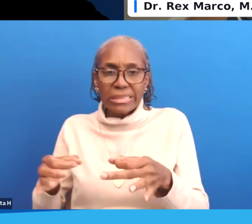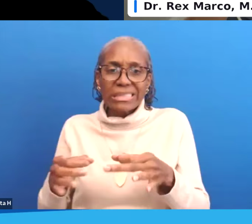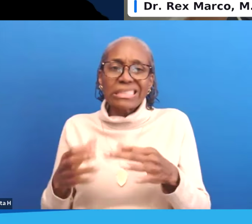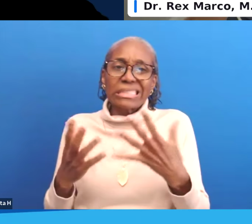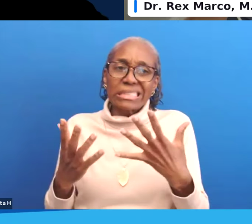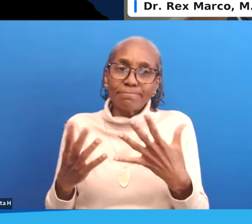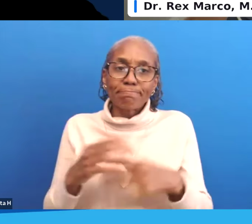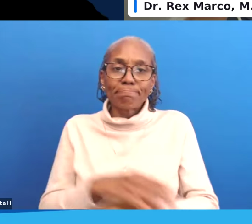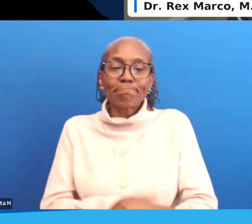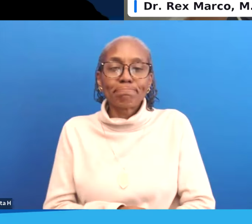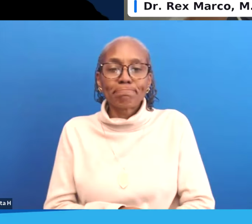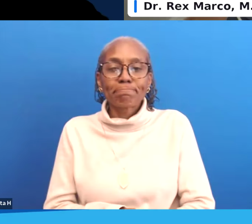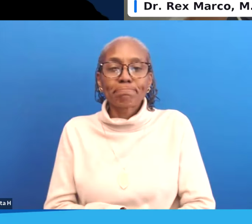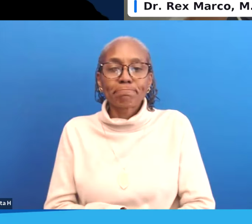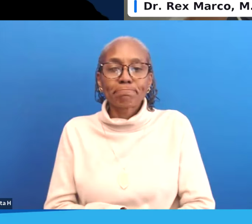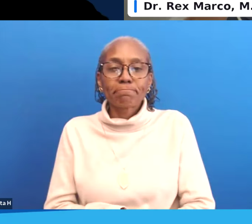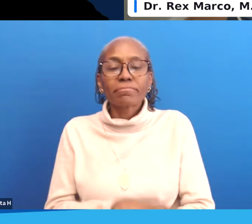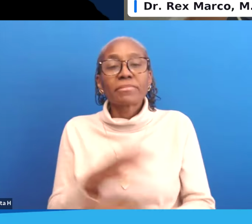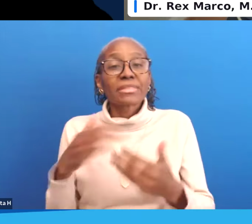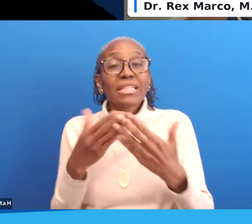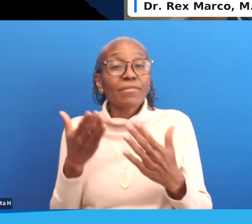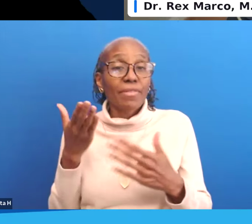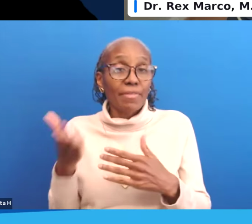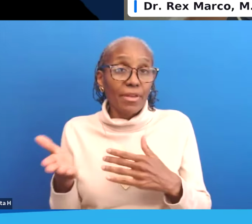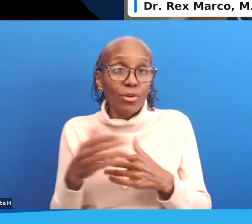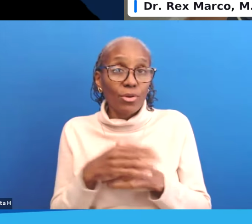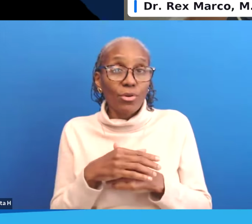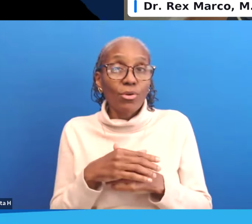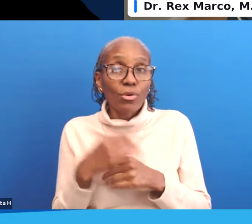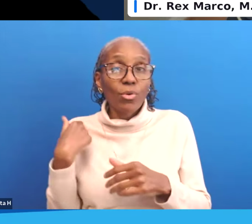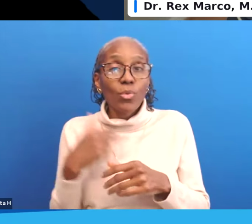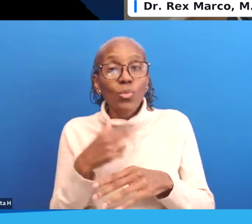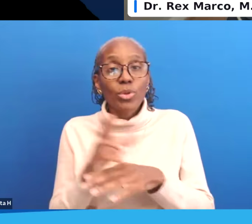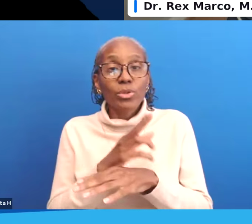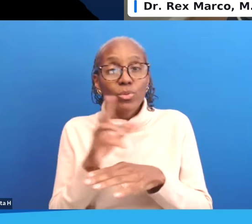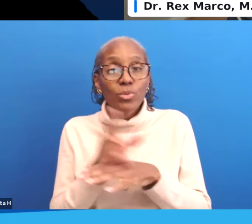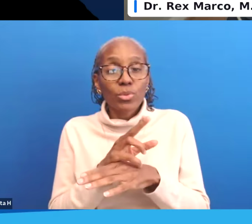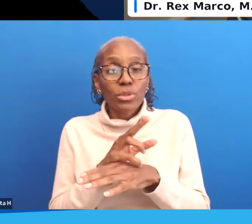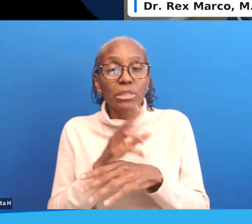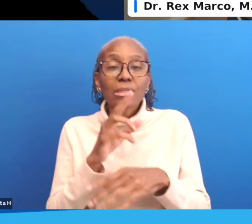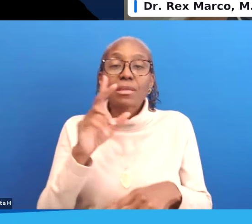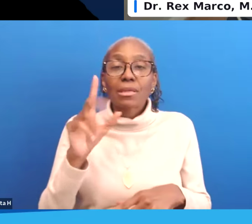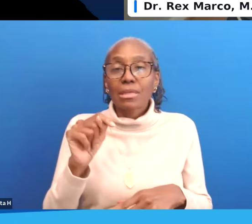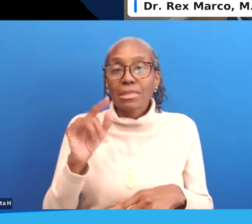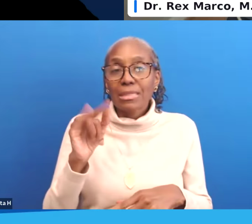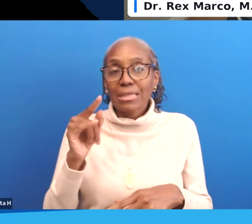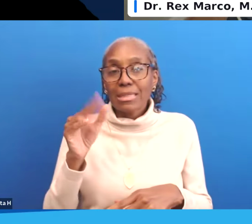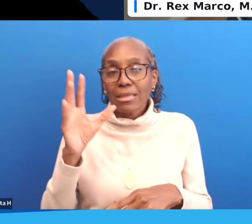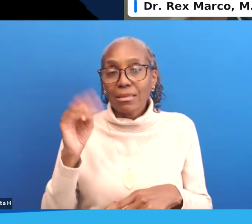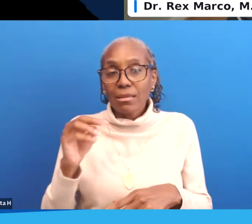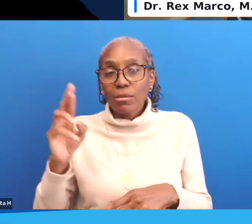Mm, Even there, we use the titanium rods that